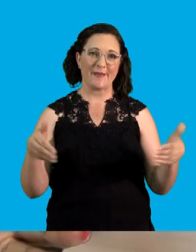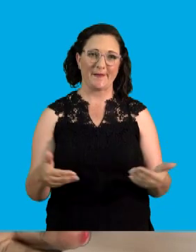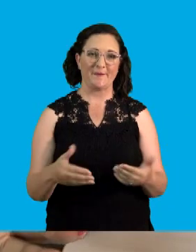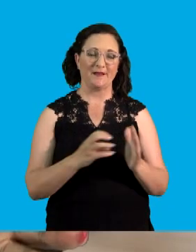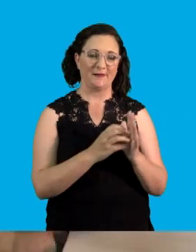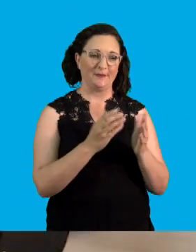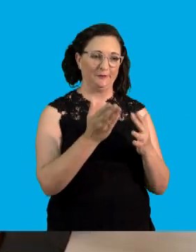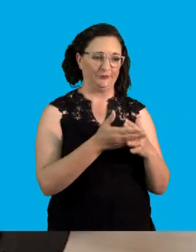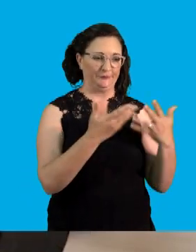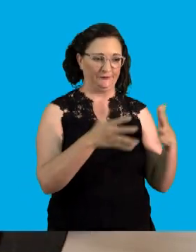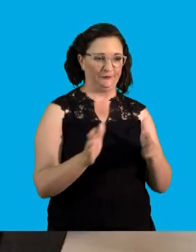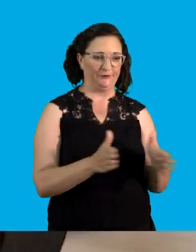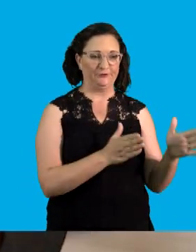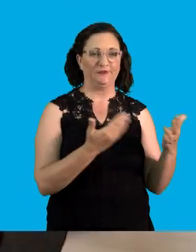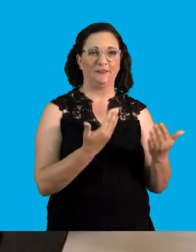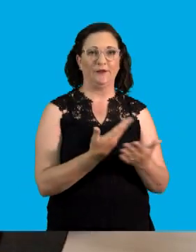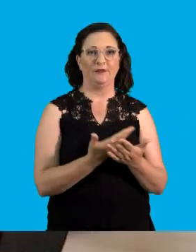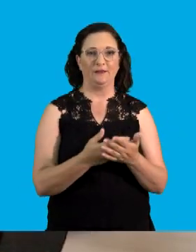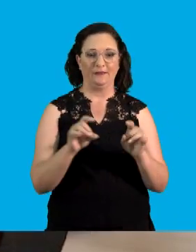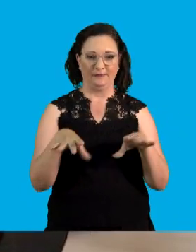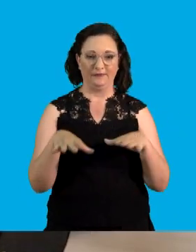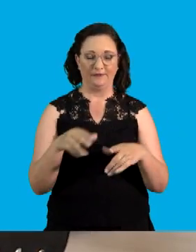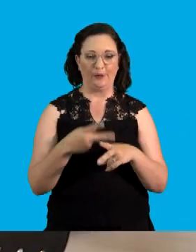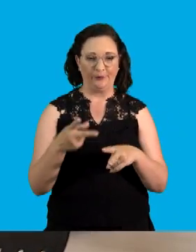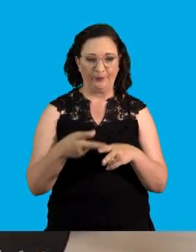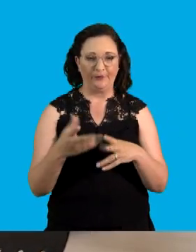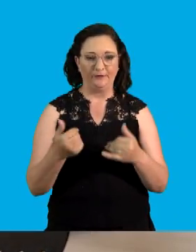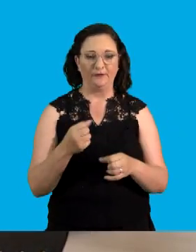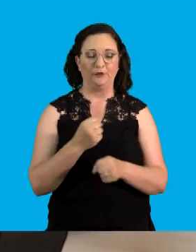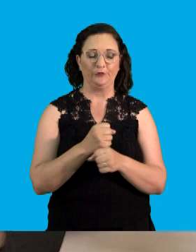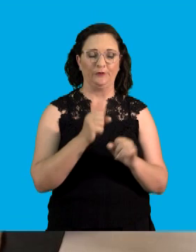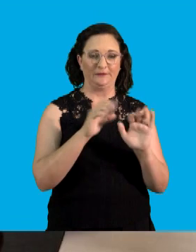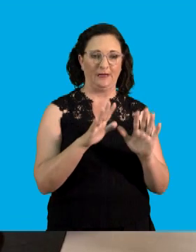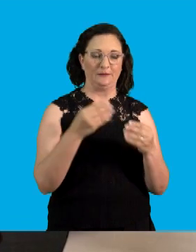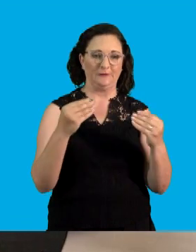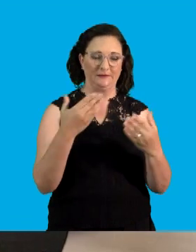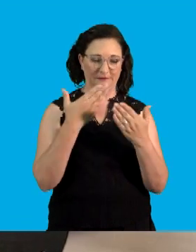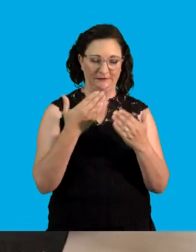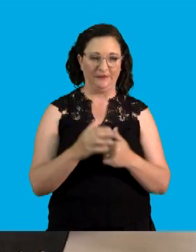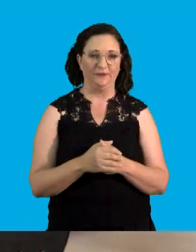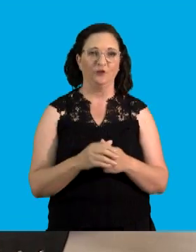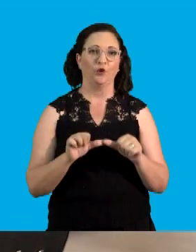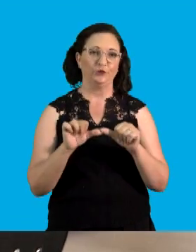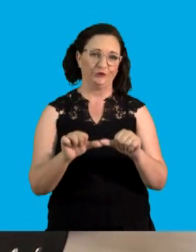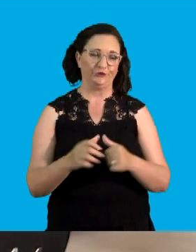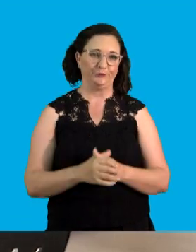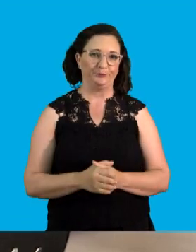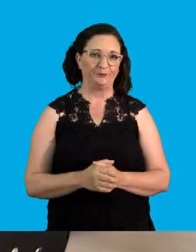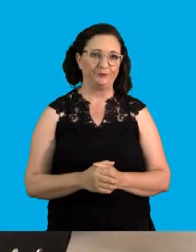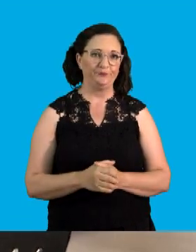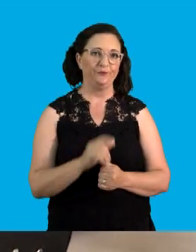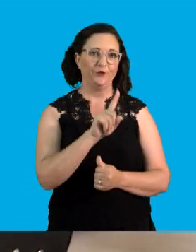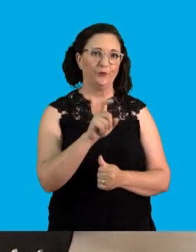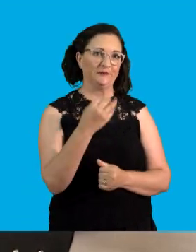Welcome back from the ad break. We will continue with our exam prep, grade 10 business studies. Now we are on question